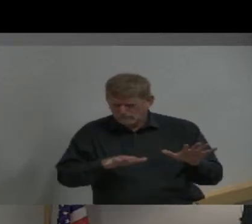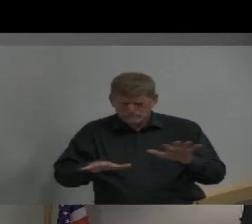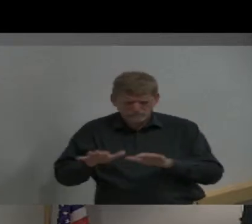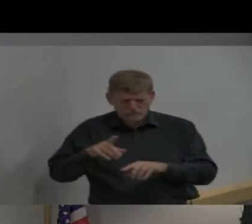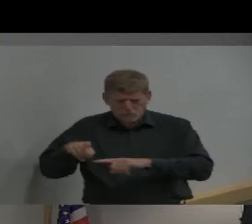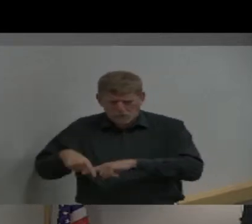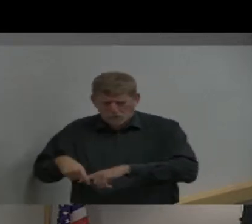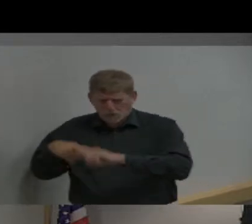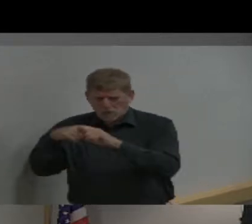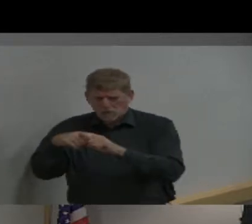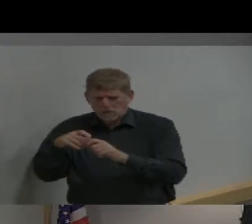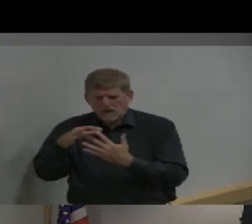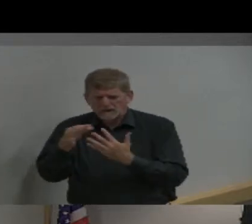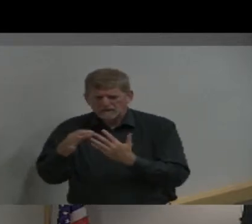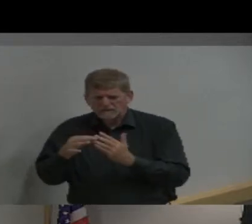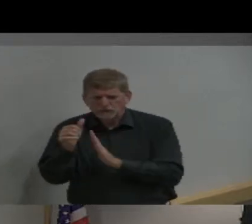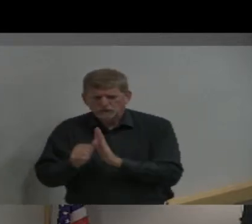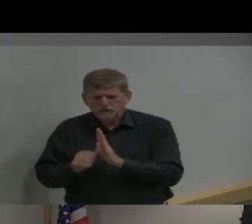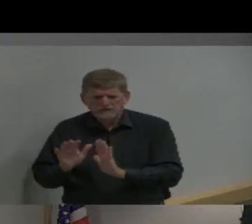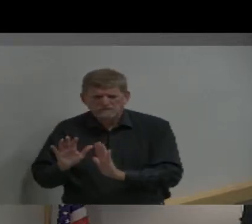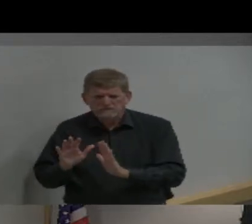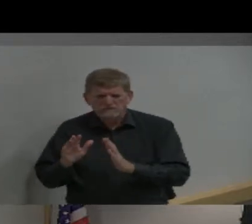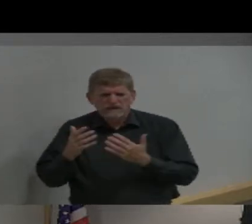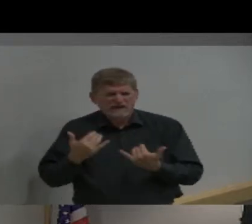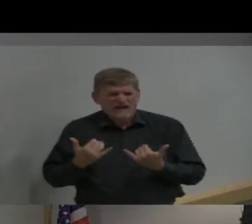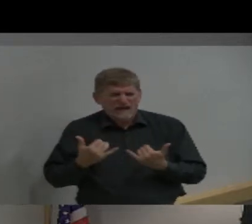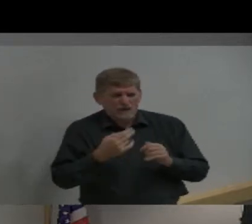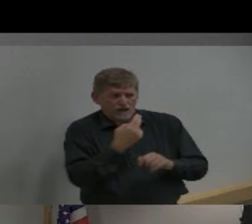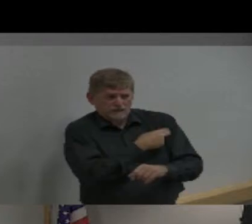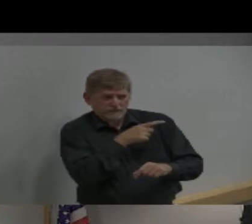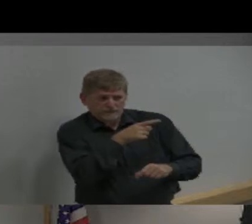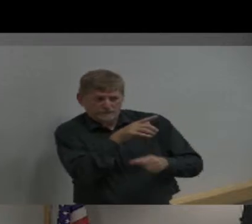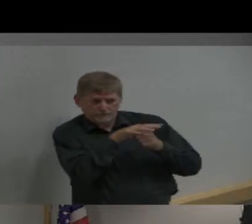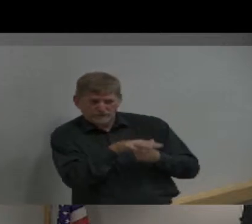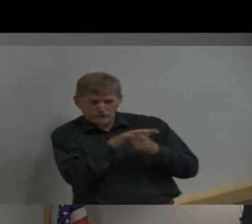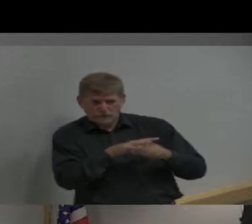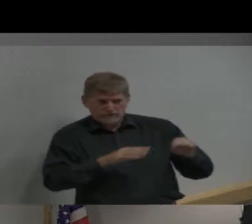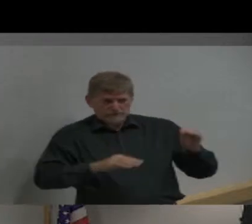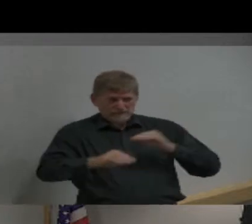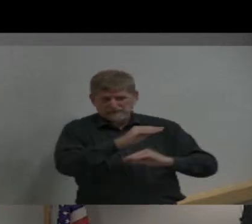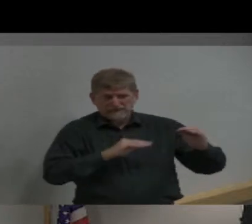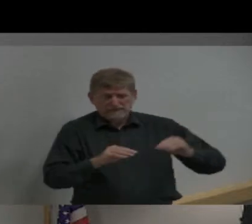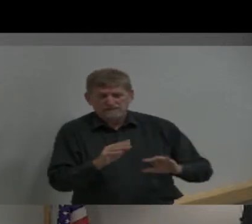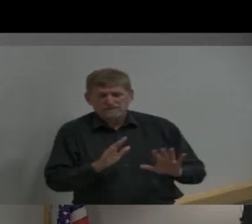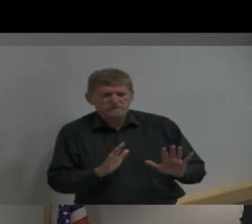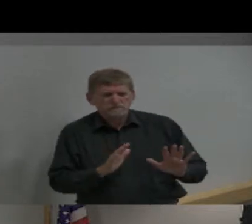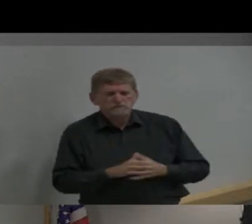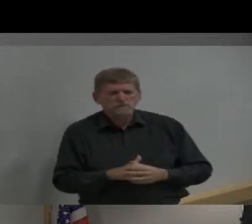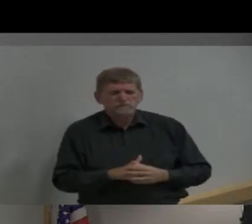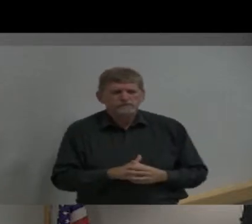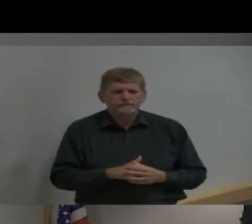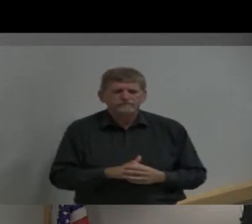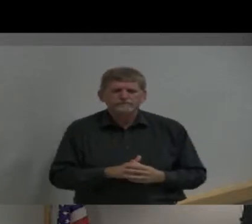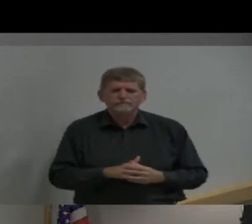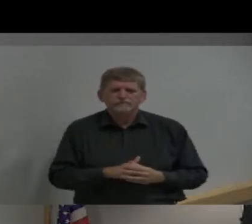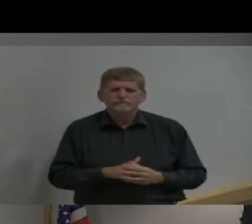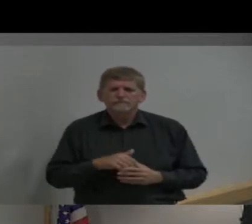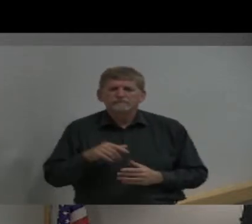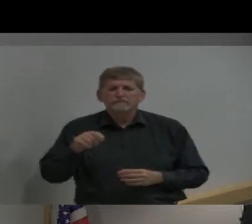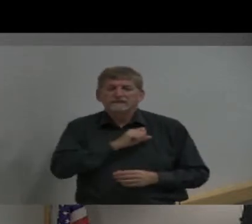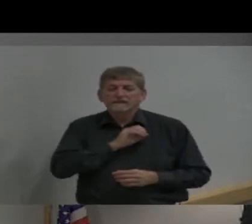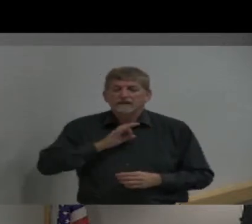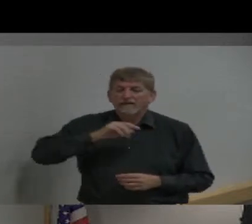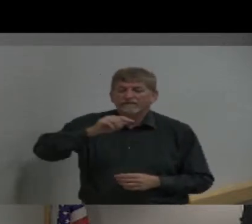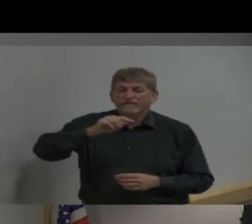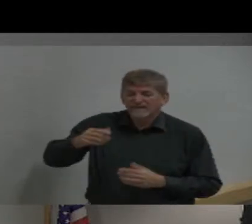pressure is illness among caregivers and illness among staff members. We're members of the